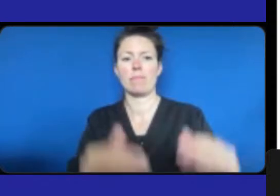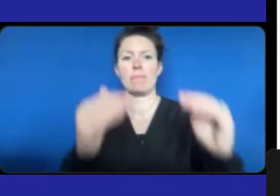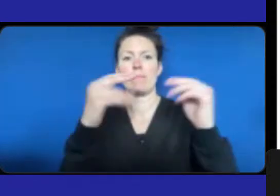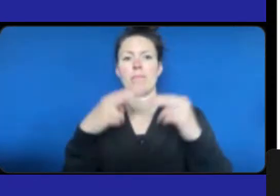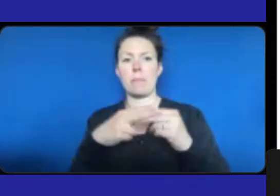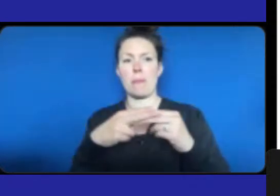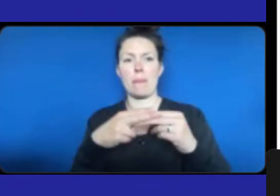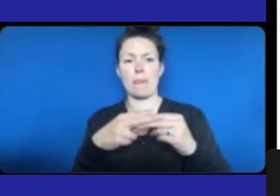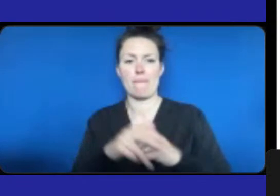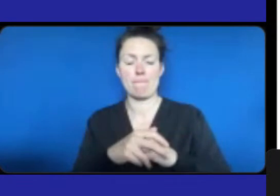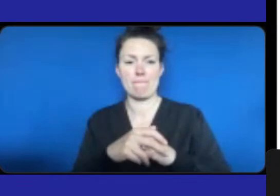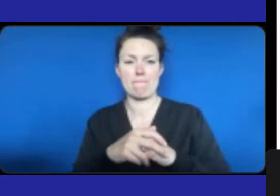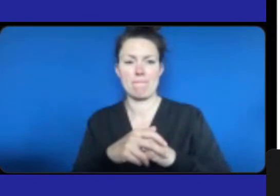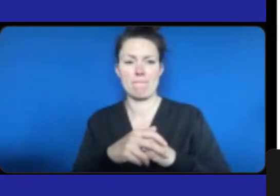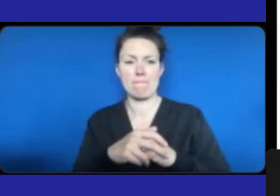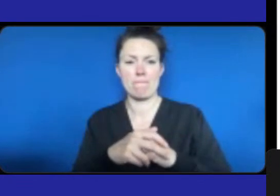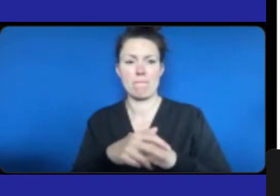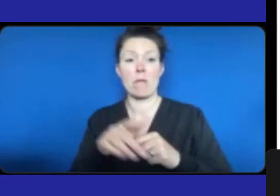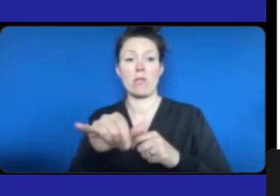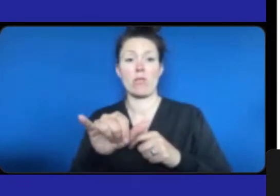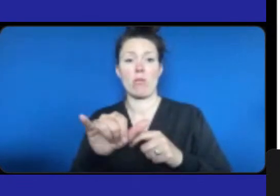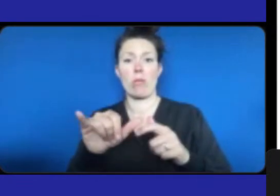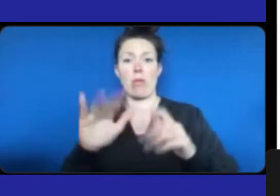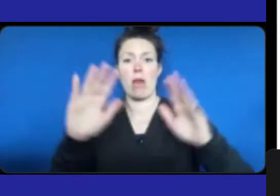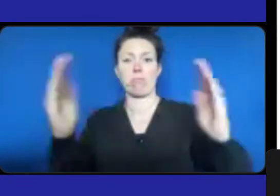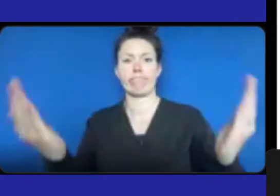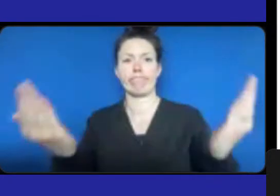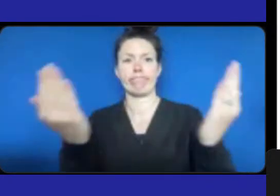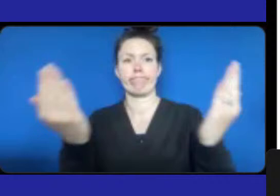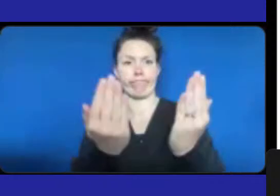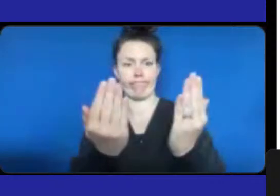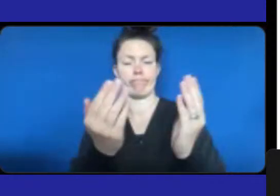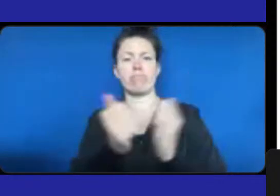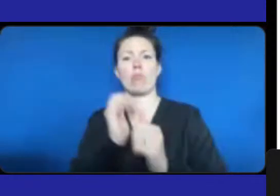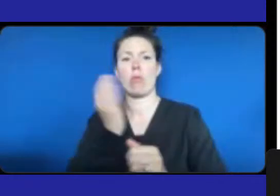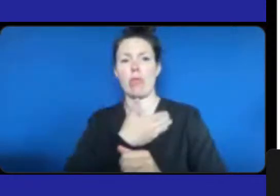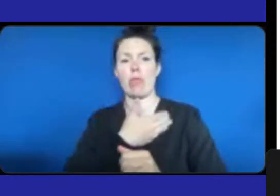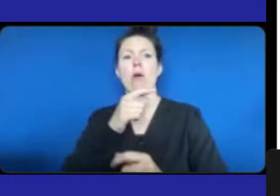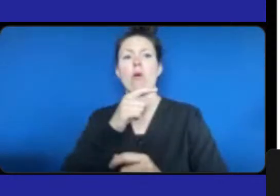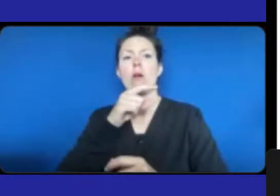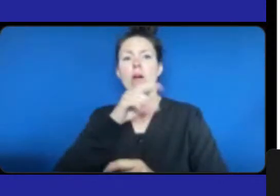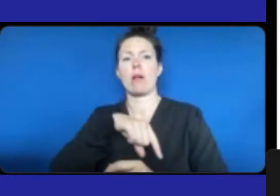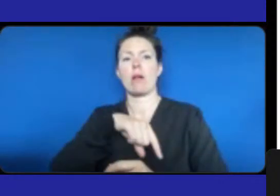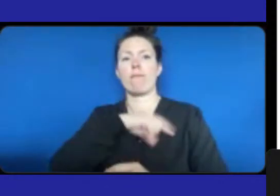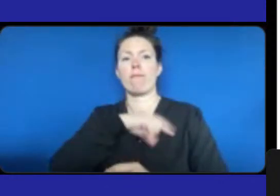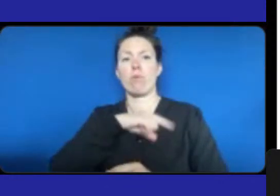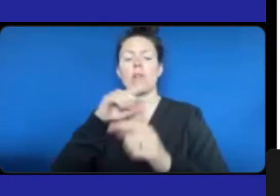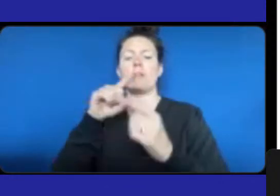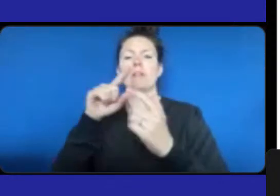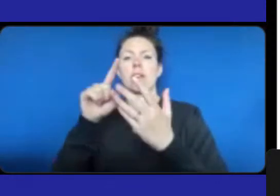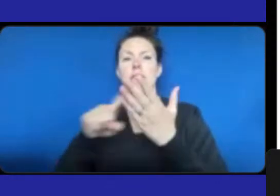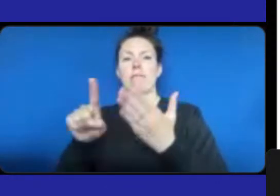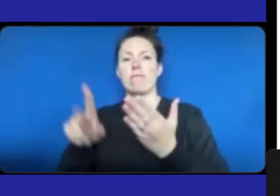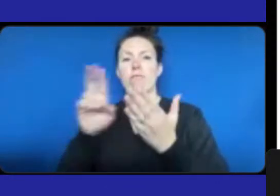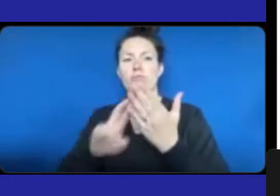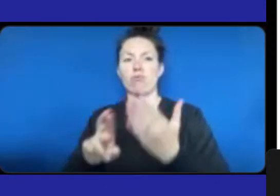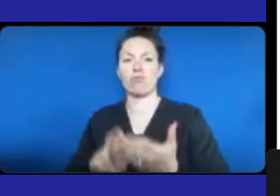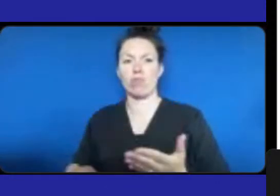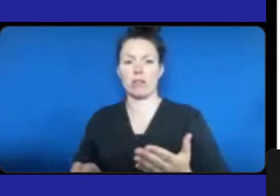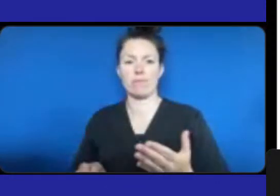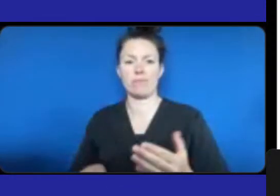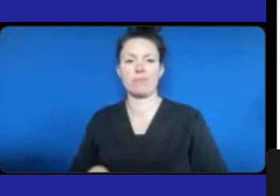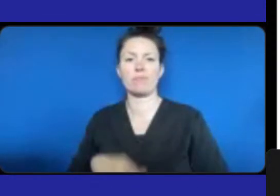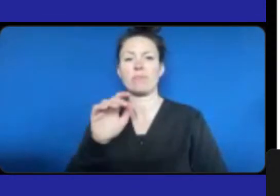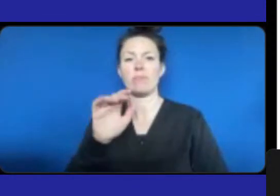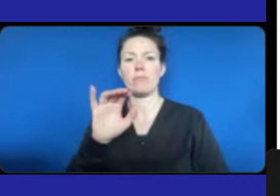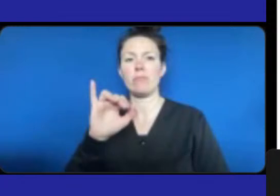And then we married that with qualitative research, and this is just sort of an overview. Fenny, you said something that we